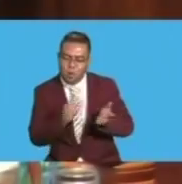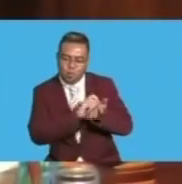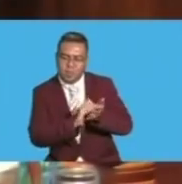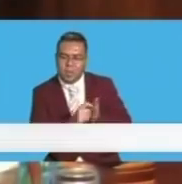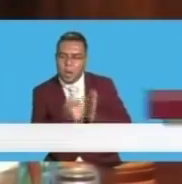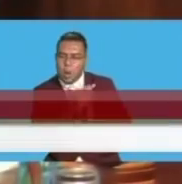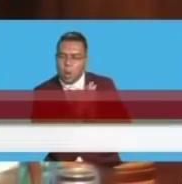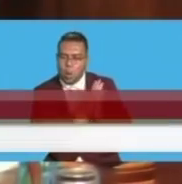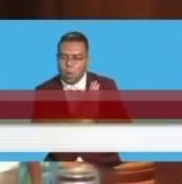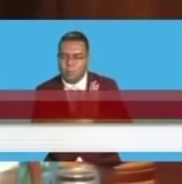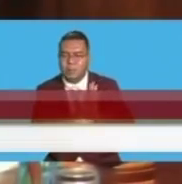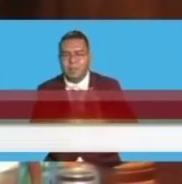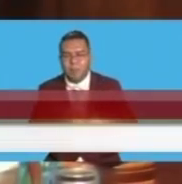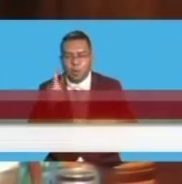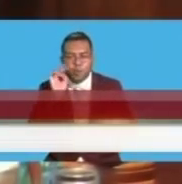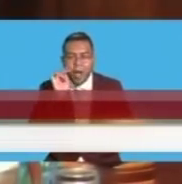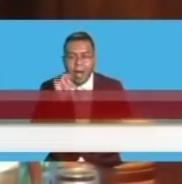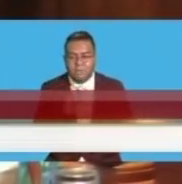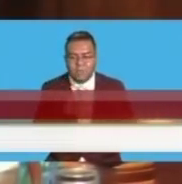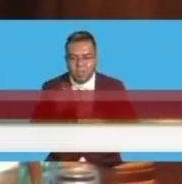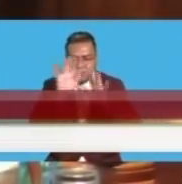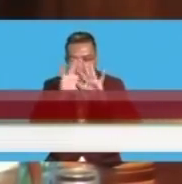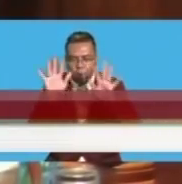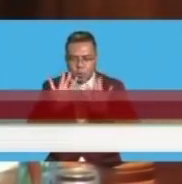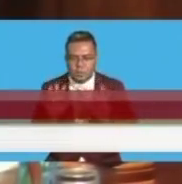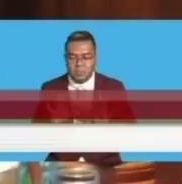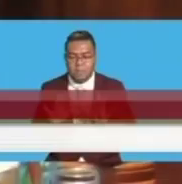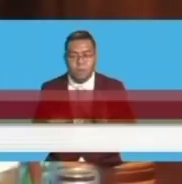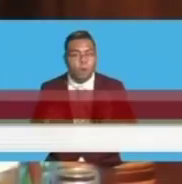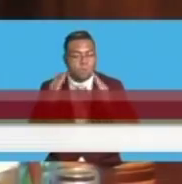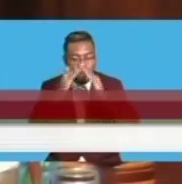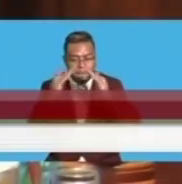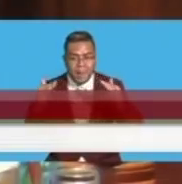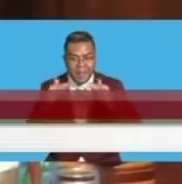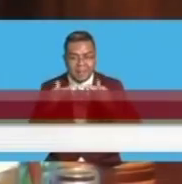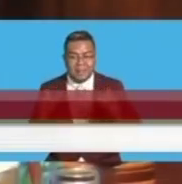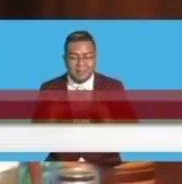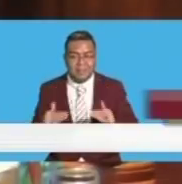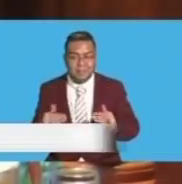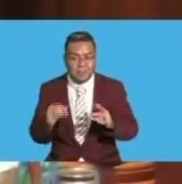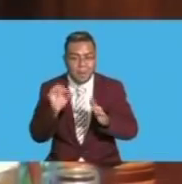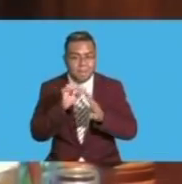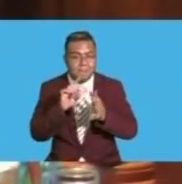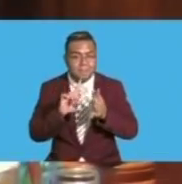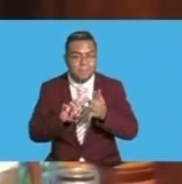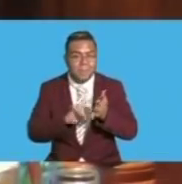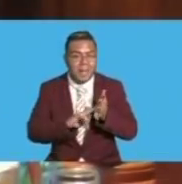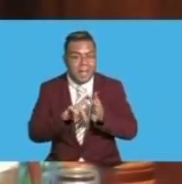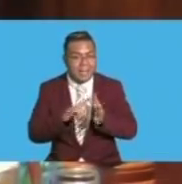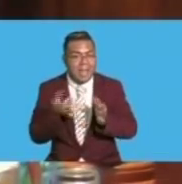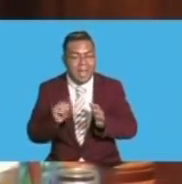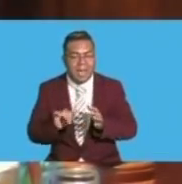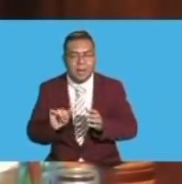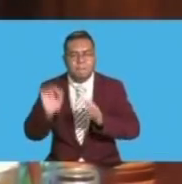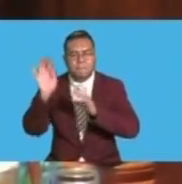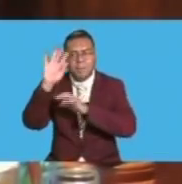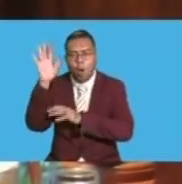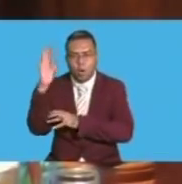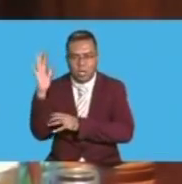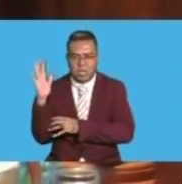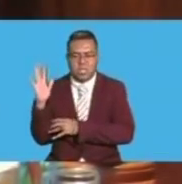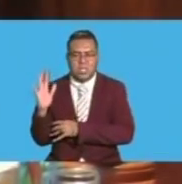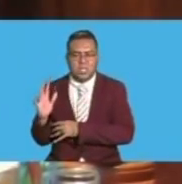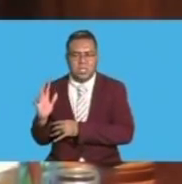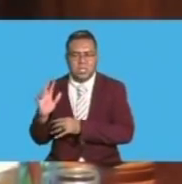for forests, as well as pine and mahogany forests and industries. These